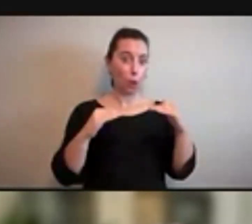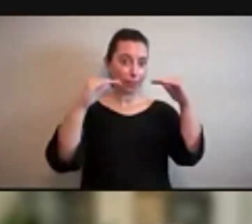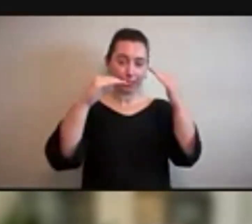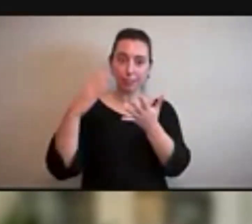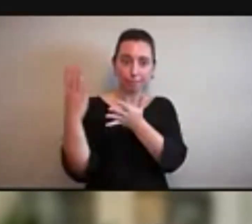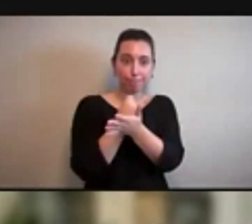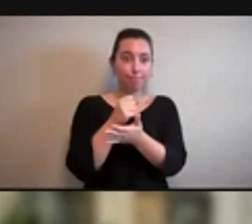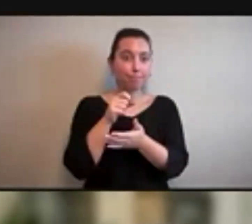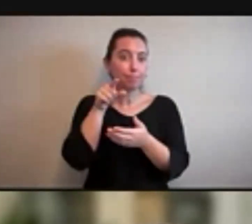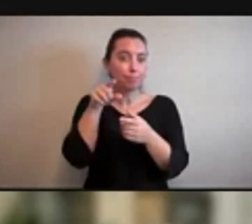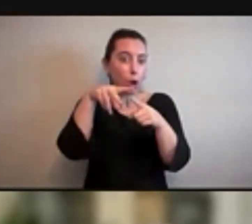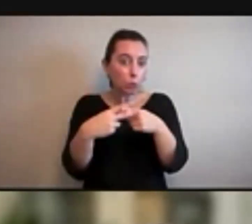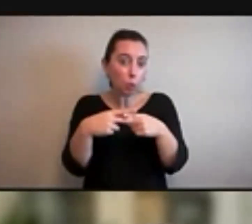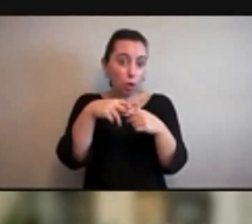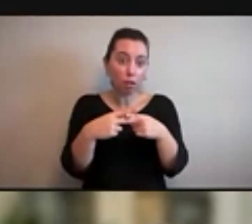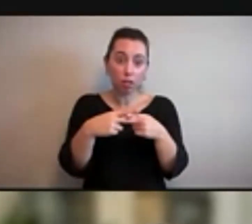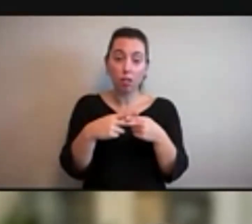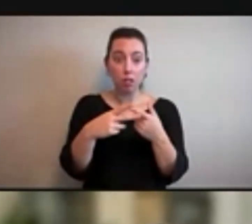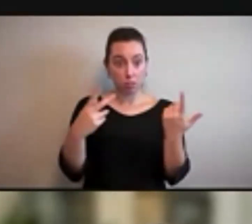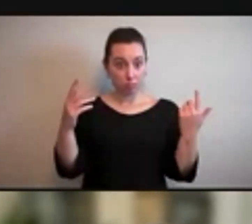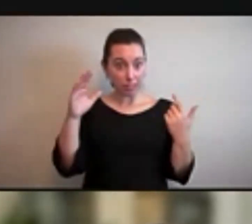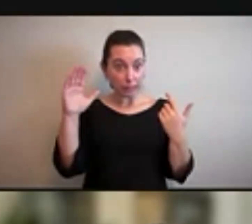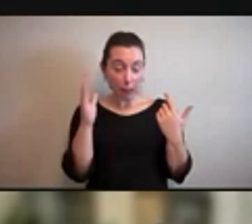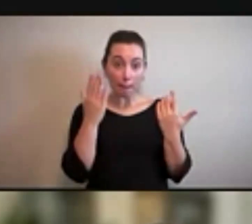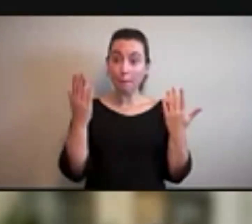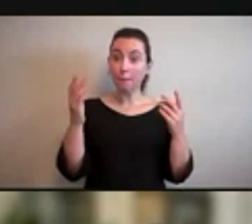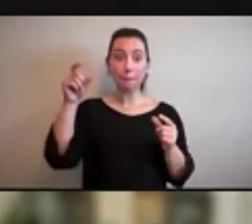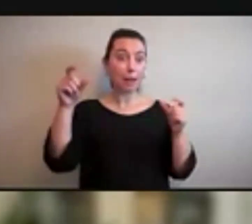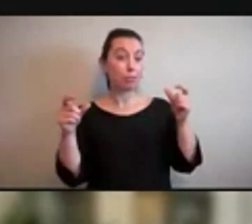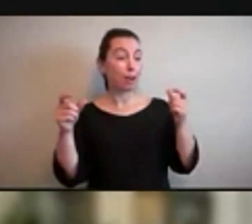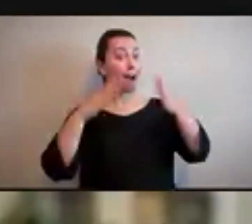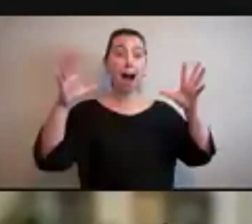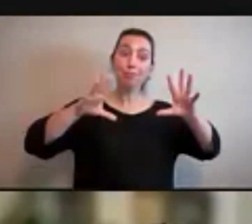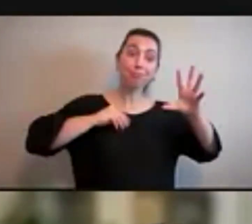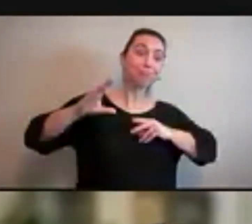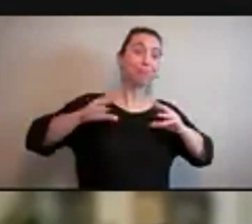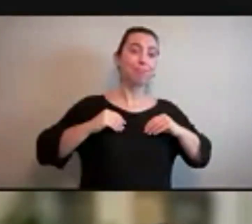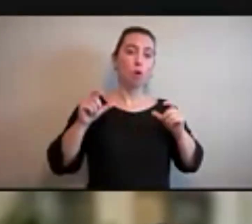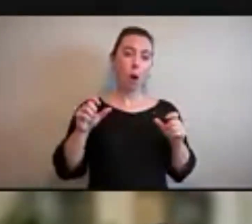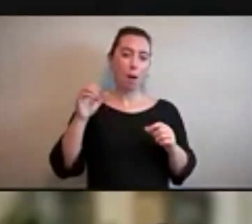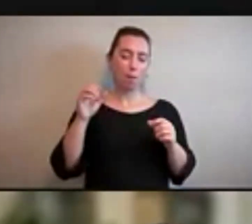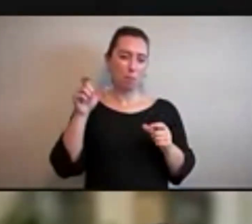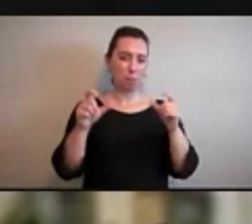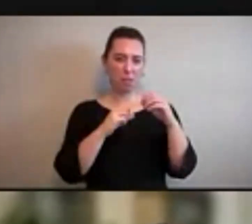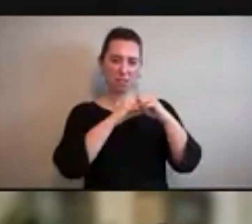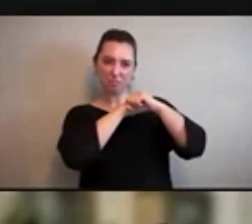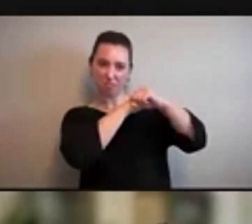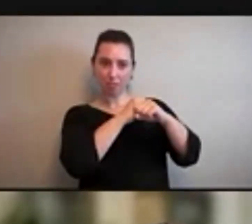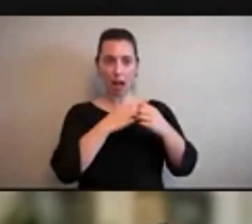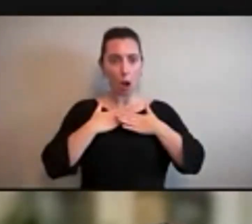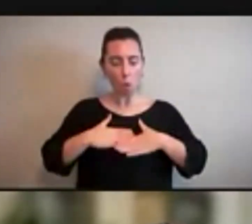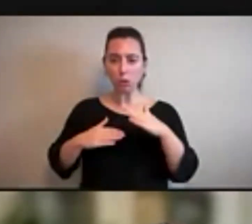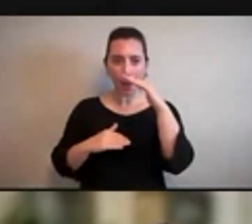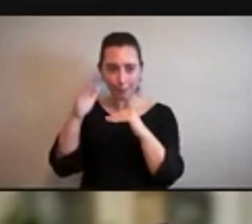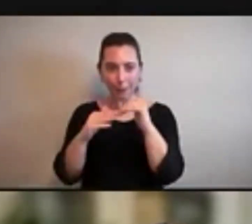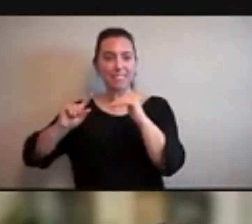been from the public sector bodies? Are they happy to get this, or is anyone feeling, oh no, I'm kind of restrained, I want to do it the other way around, I want to build it upside down, or